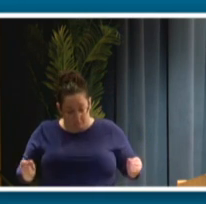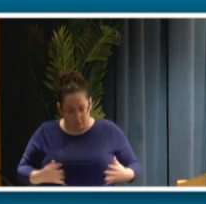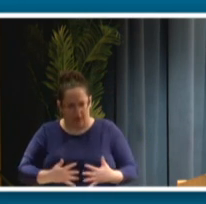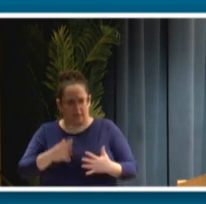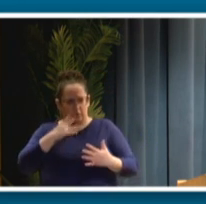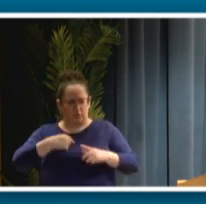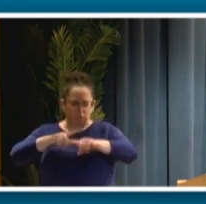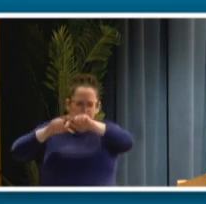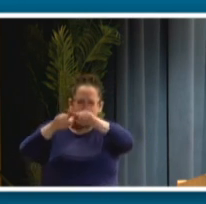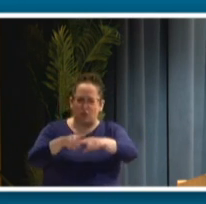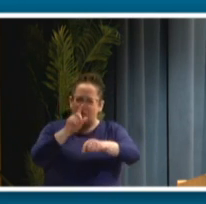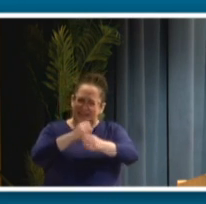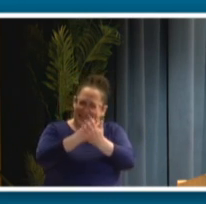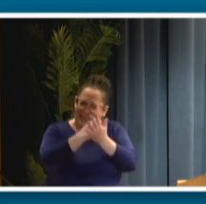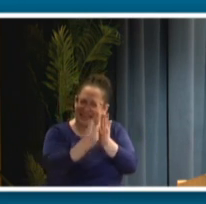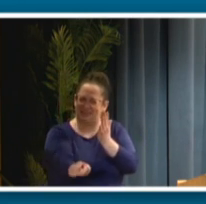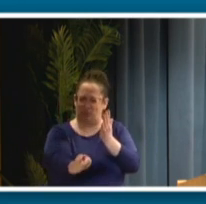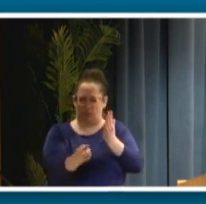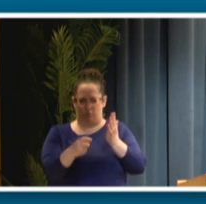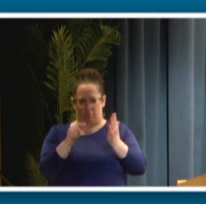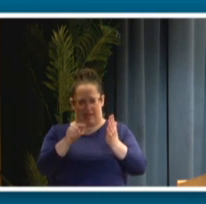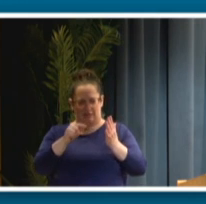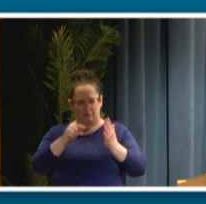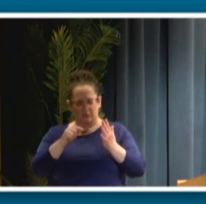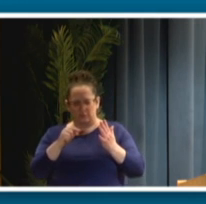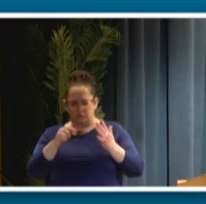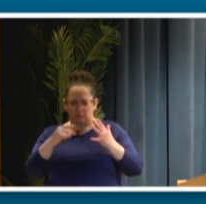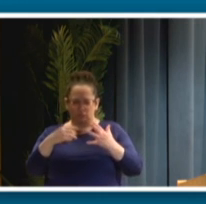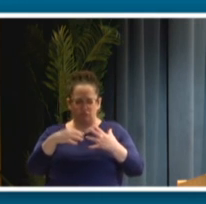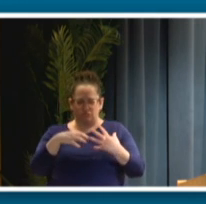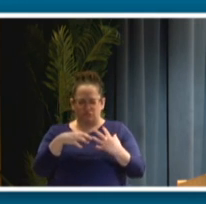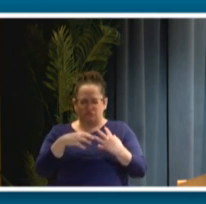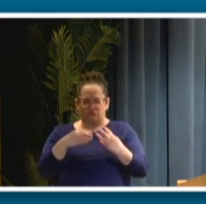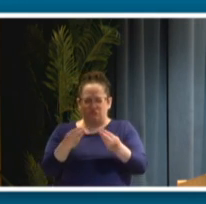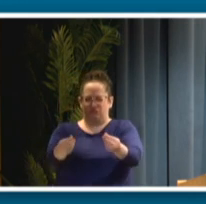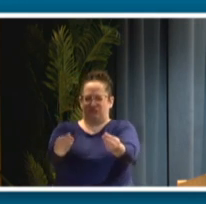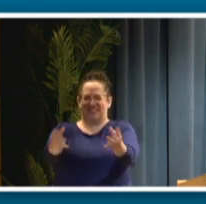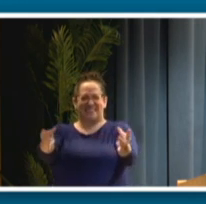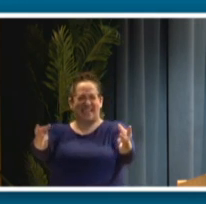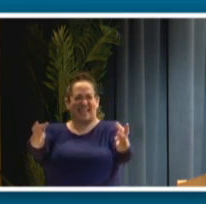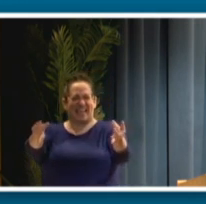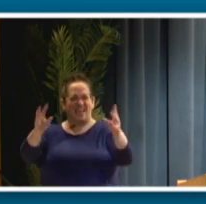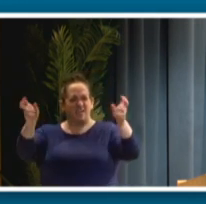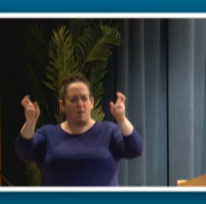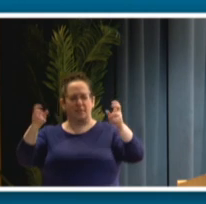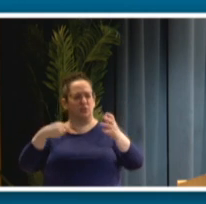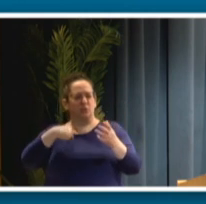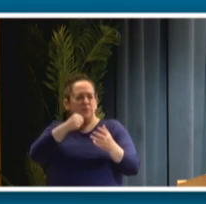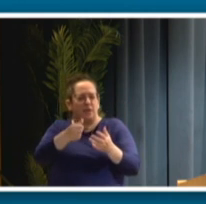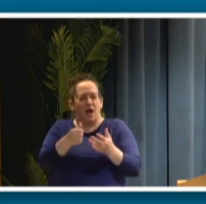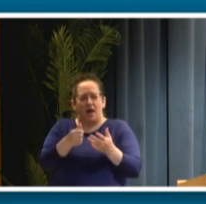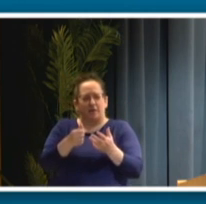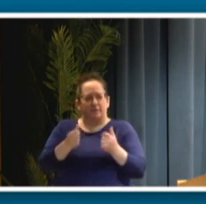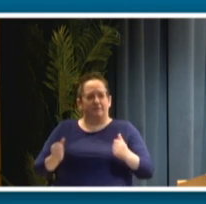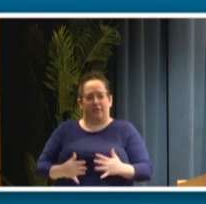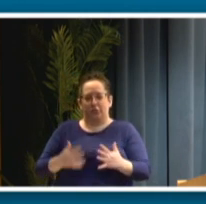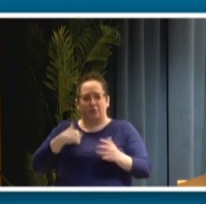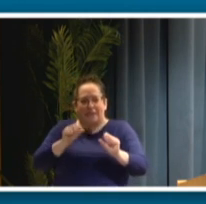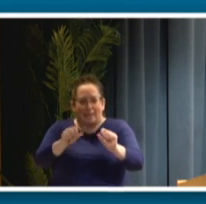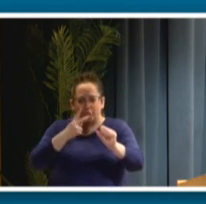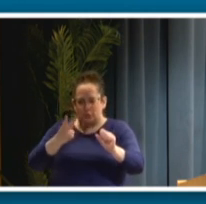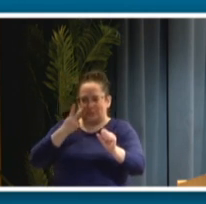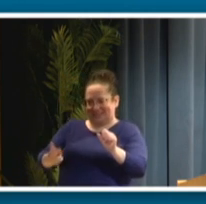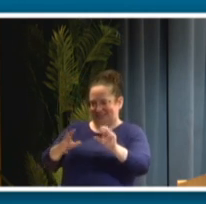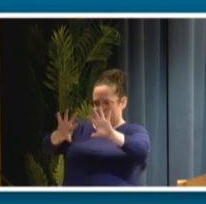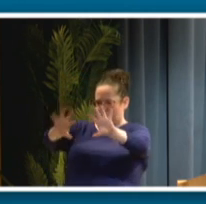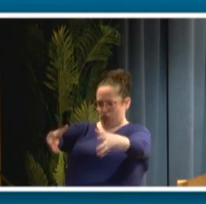into the muck, right? She wasn't afraid to get some on her. And I think because of that, she was able to watch a group of kids